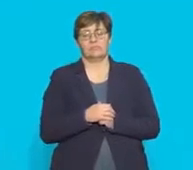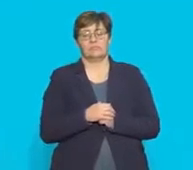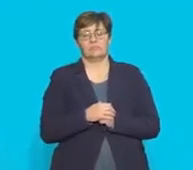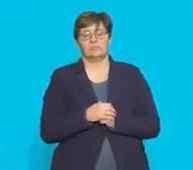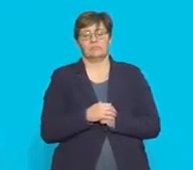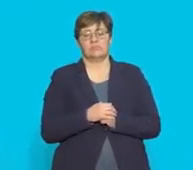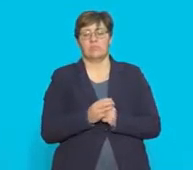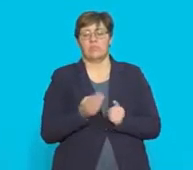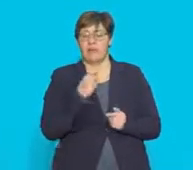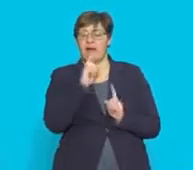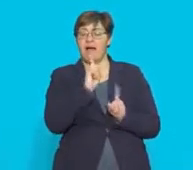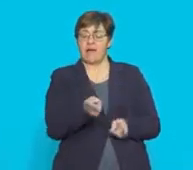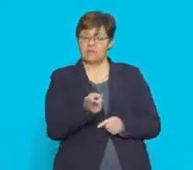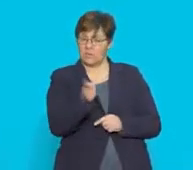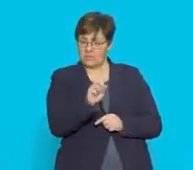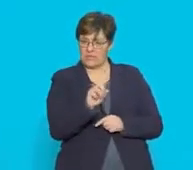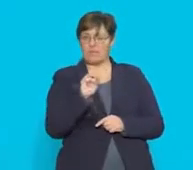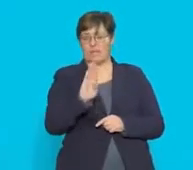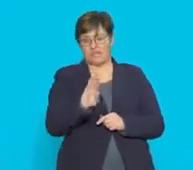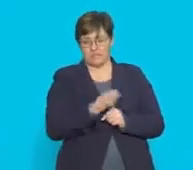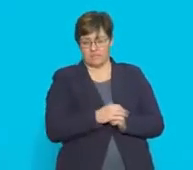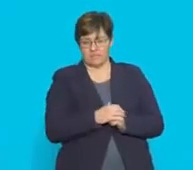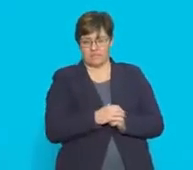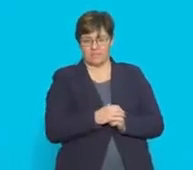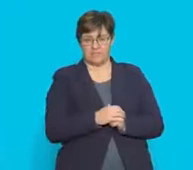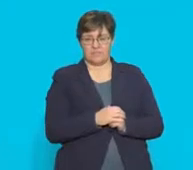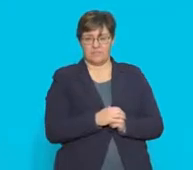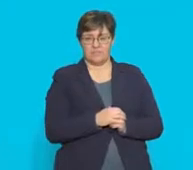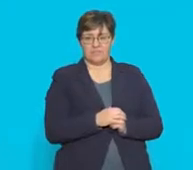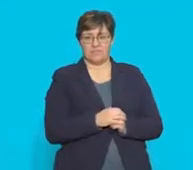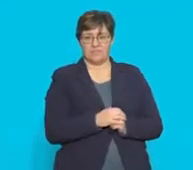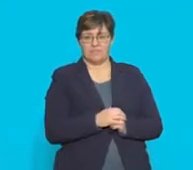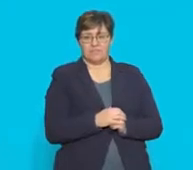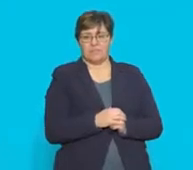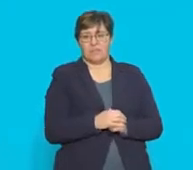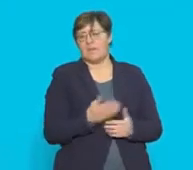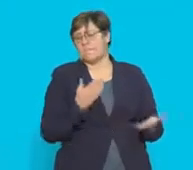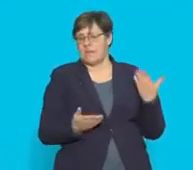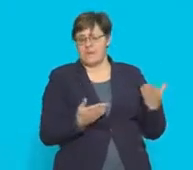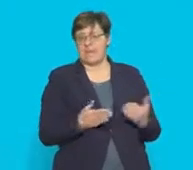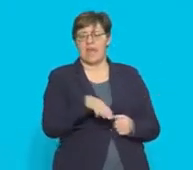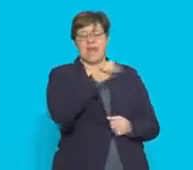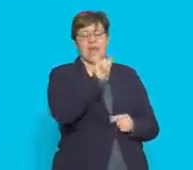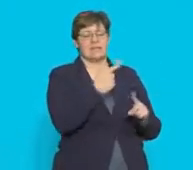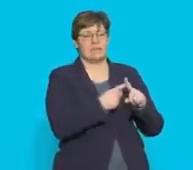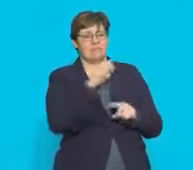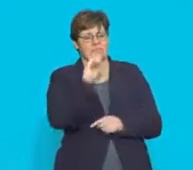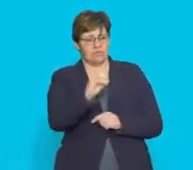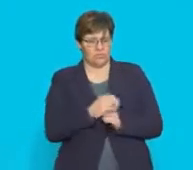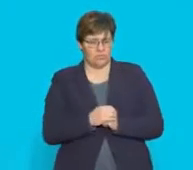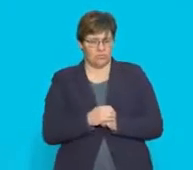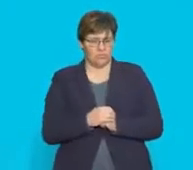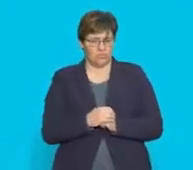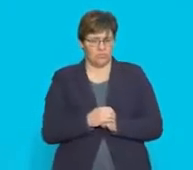then I will get the answer to be b, right? But what if I have a times 0? And a